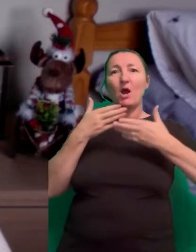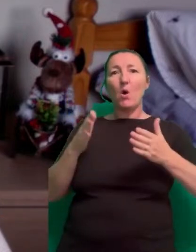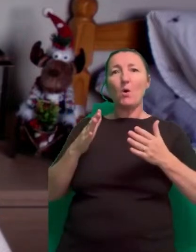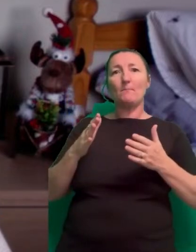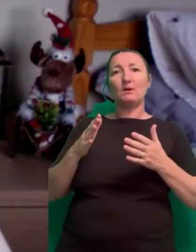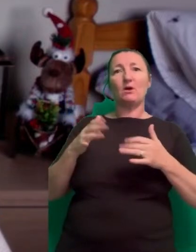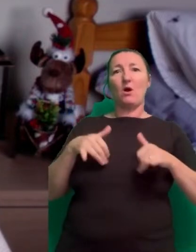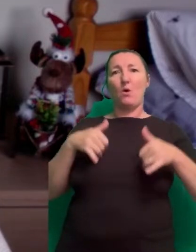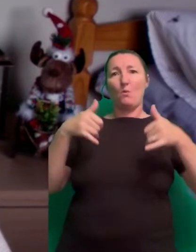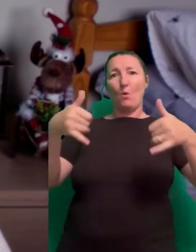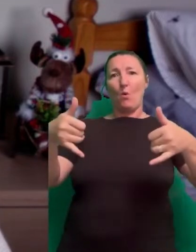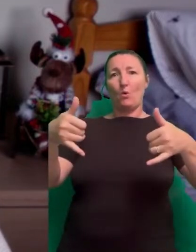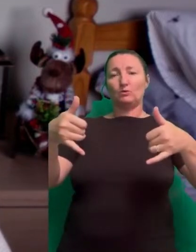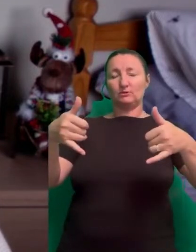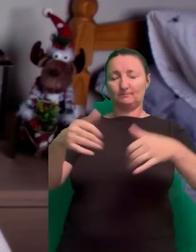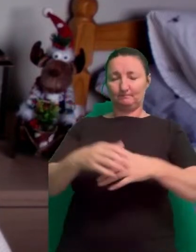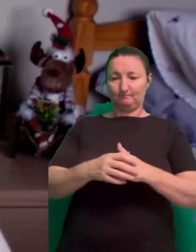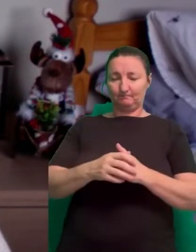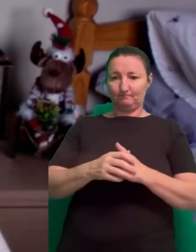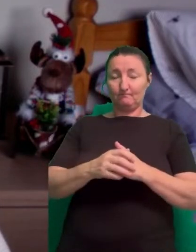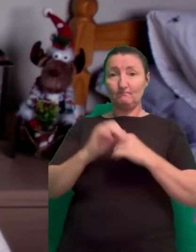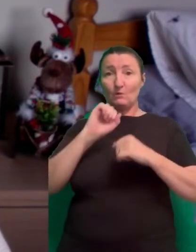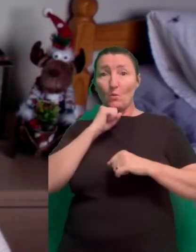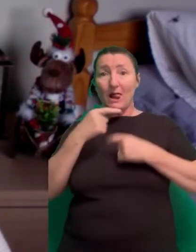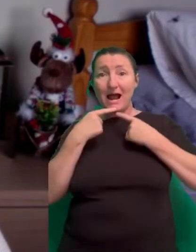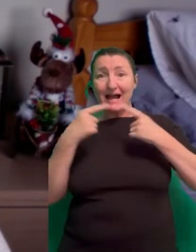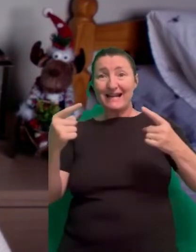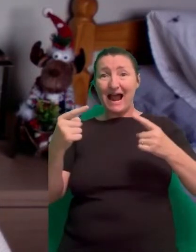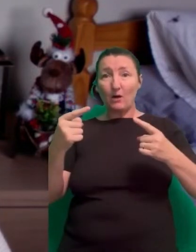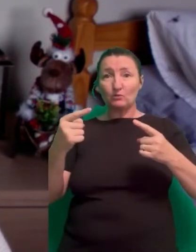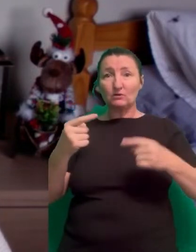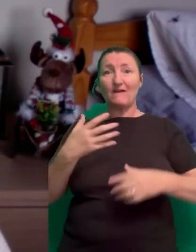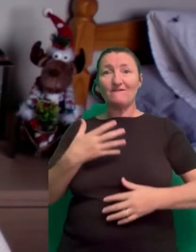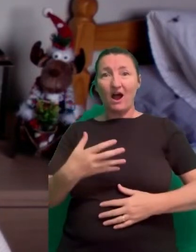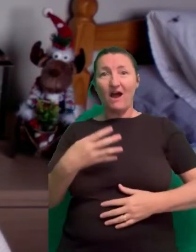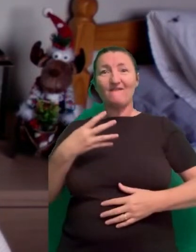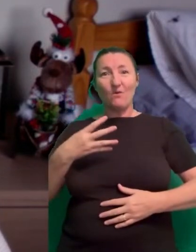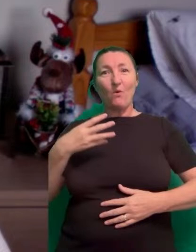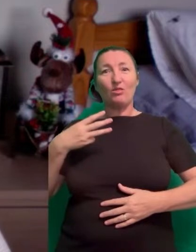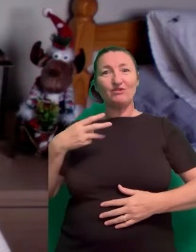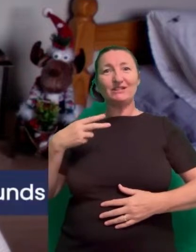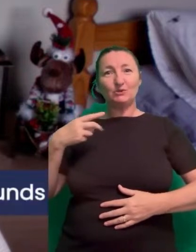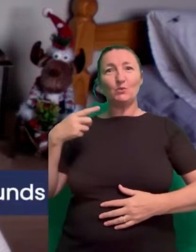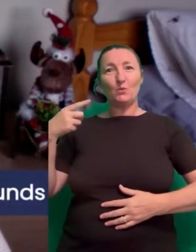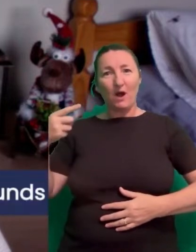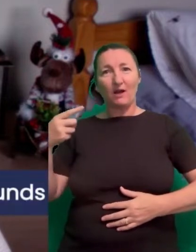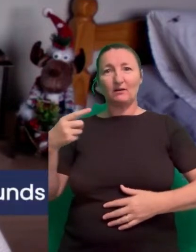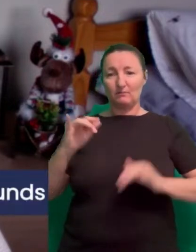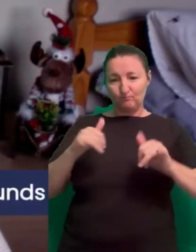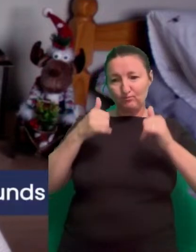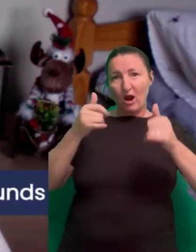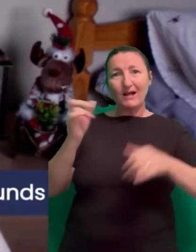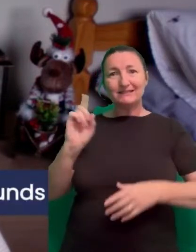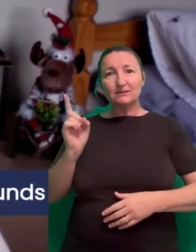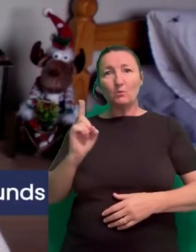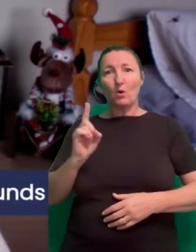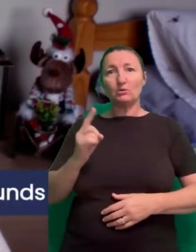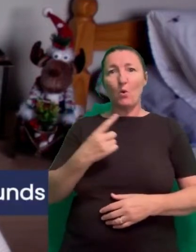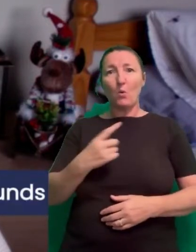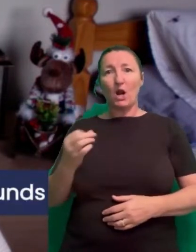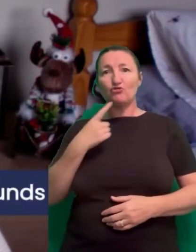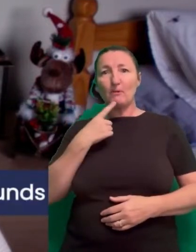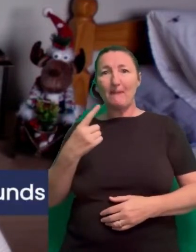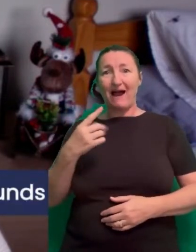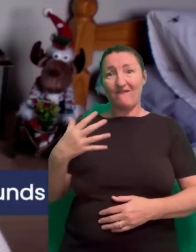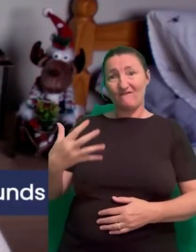the Simply Open Awards 2023. We will start from 5th to 1st place. Prizes range from